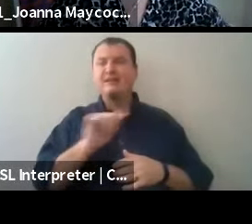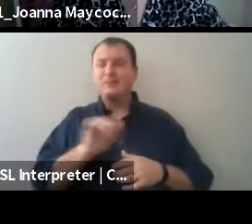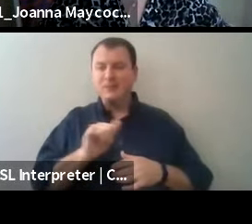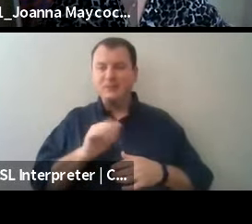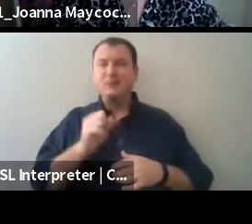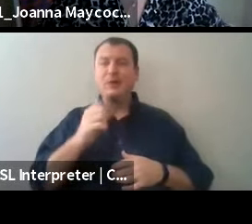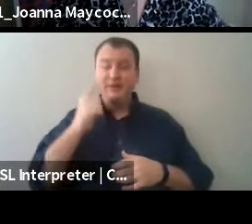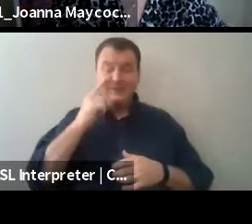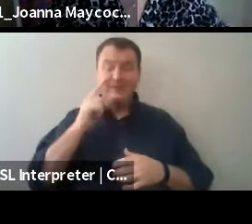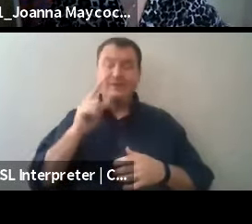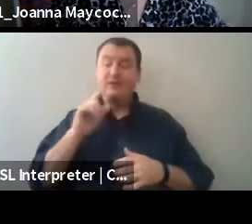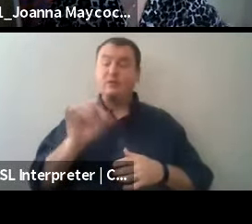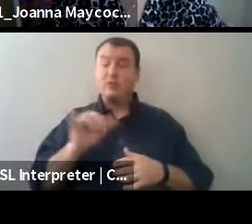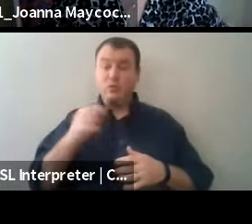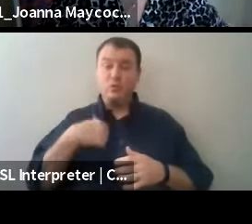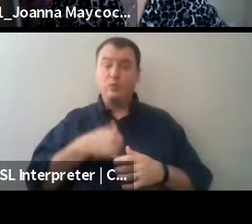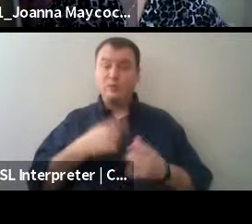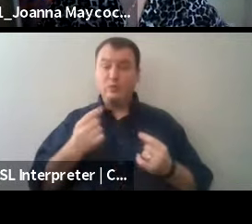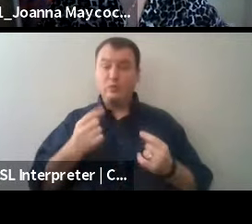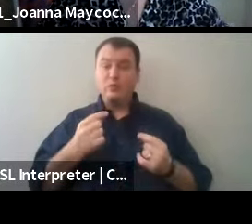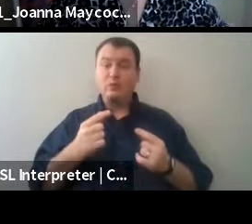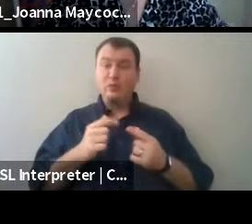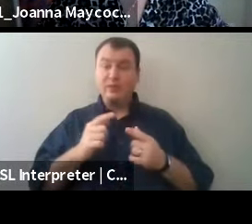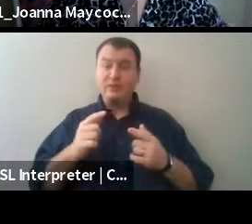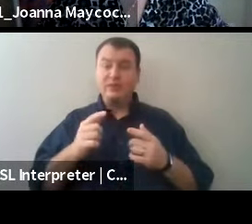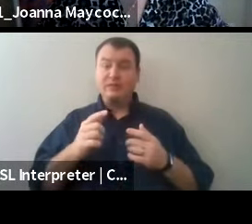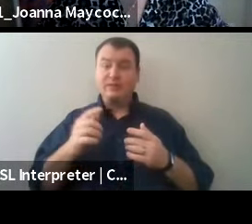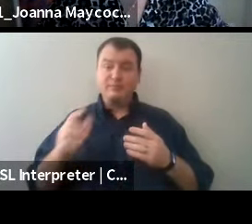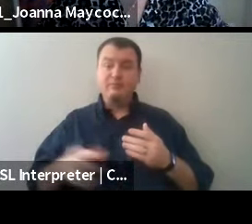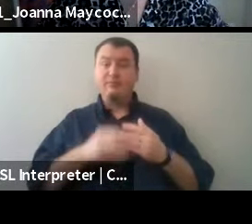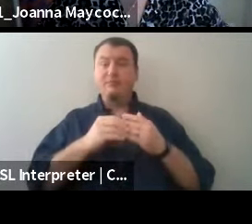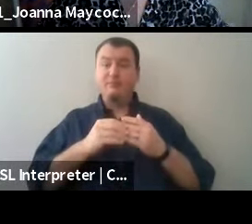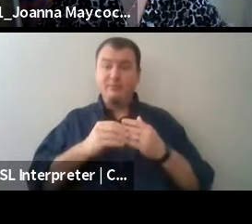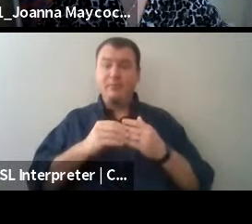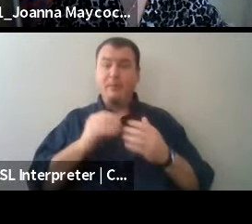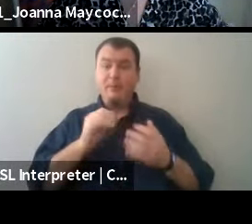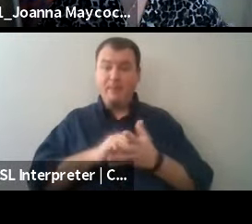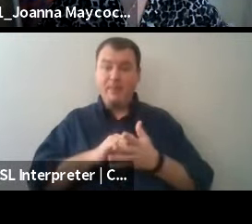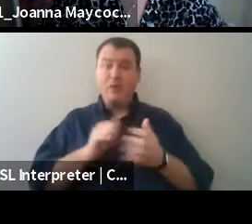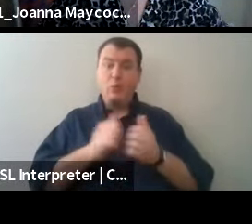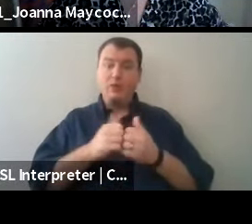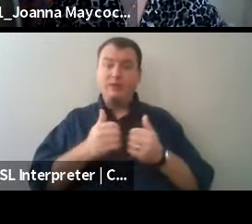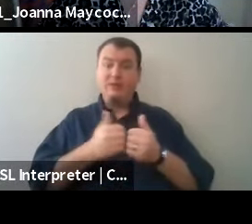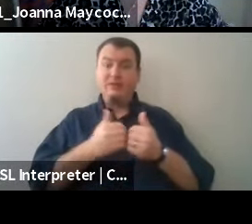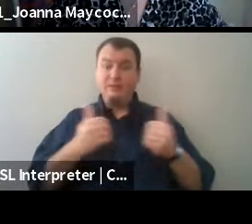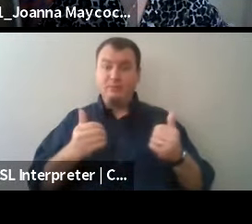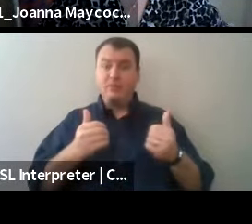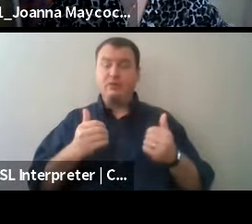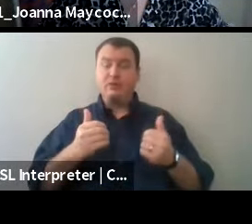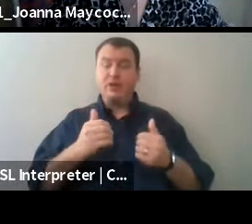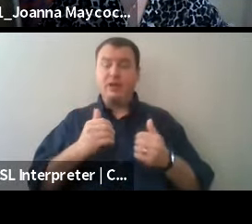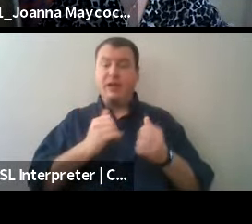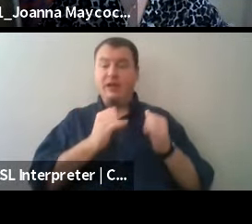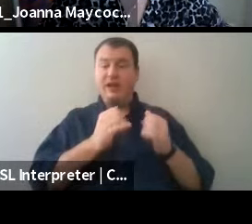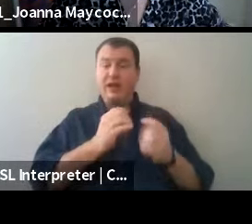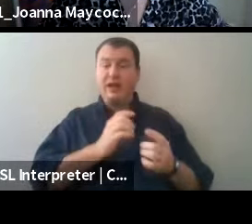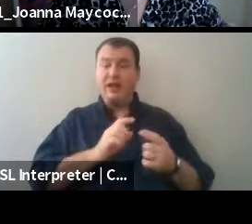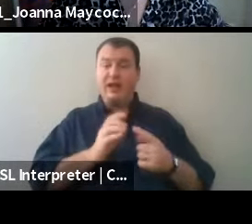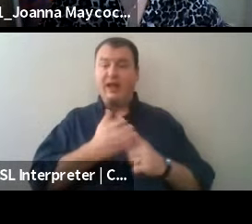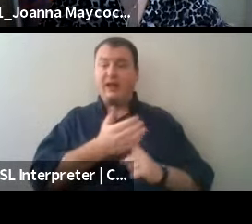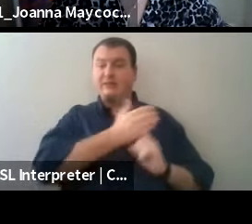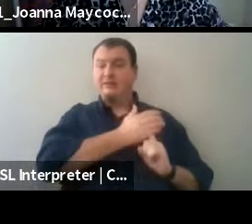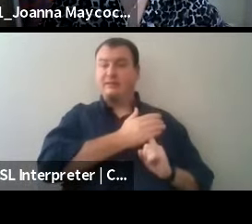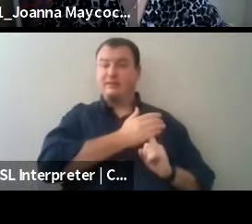and then what we did was we equipped our shelter home with separate isolation and quarantine places. We vacated our